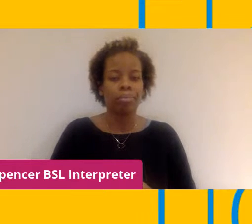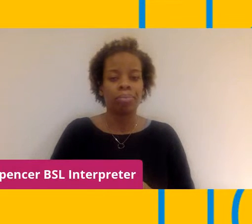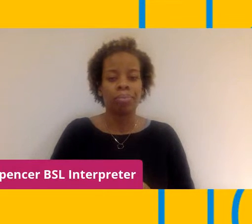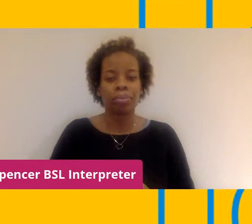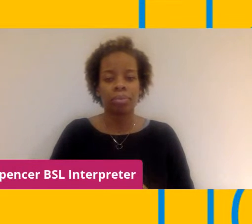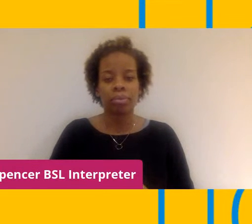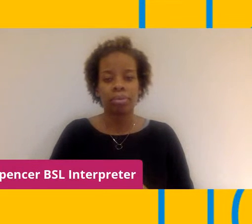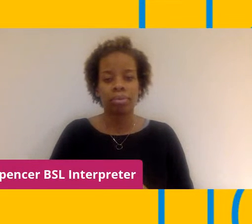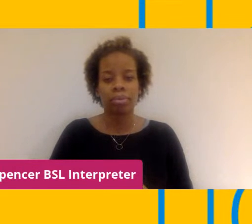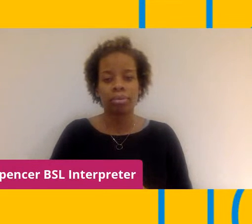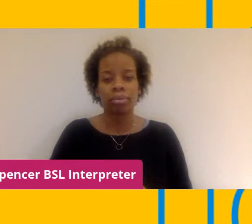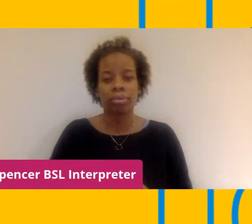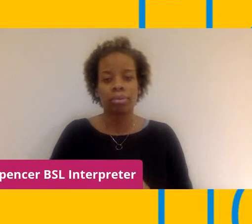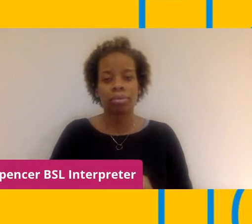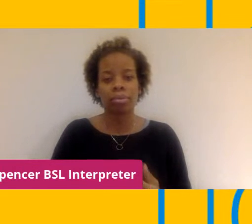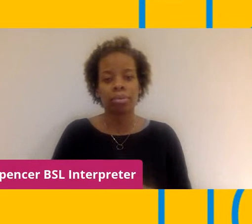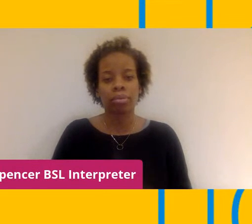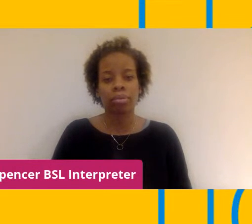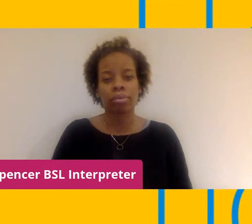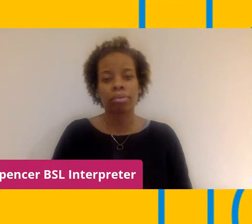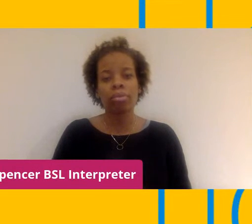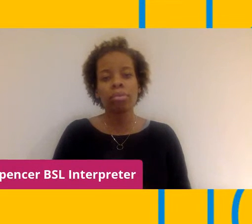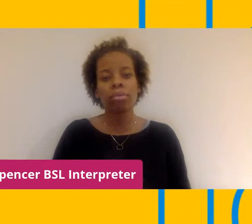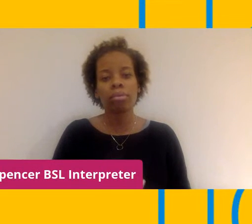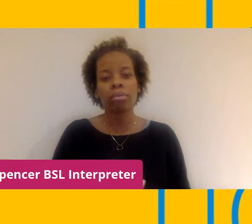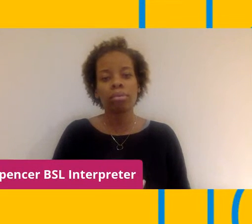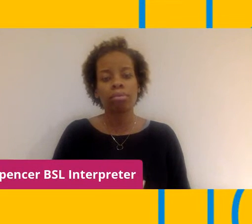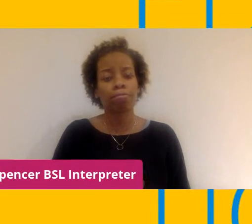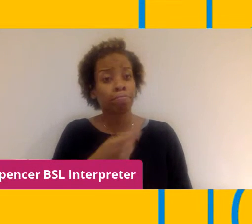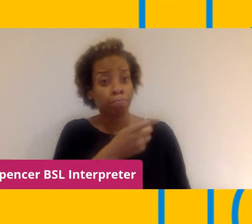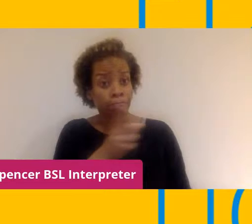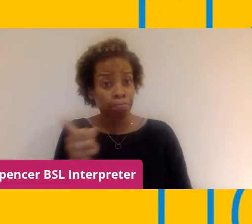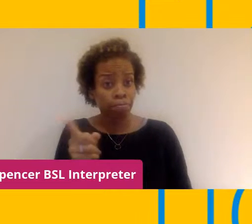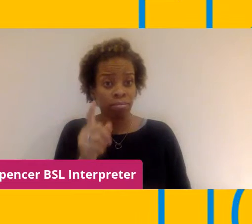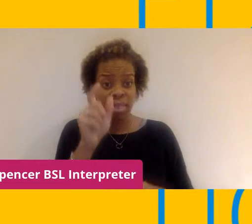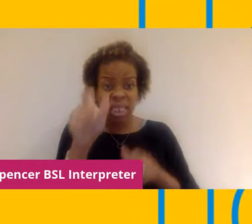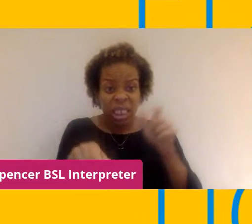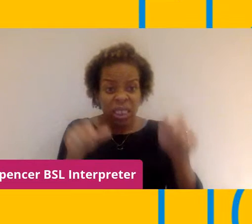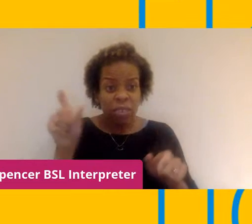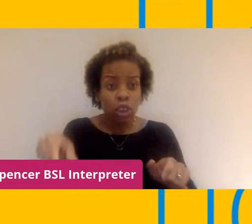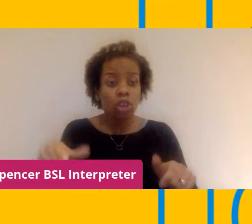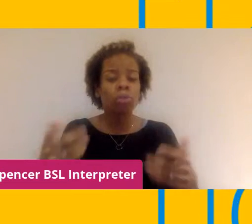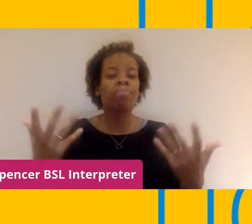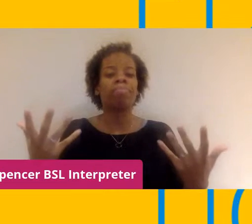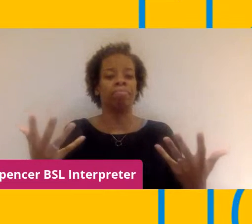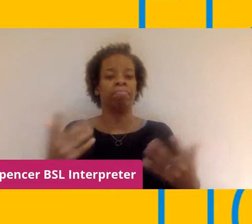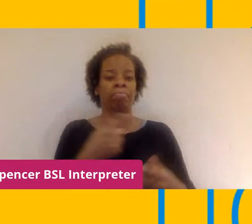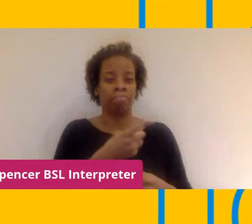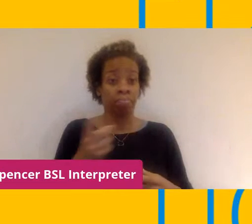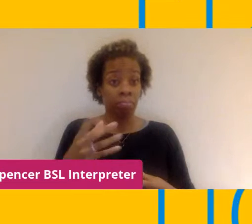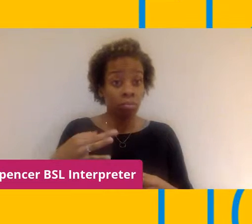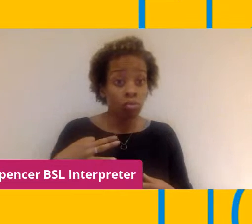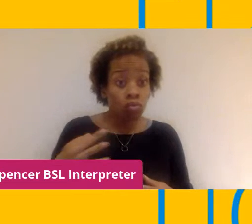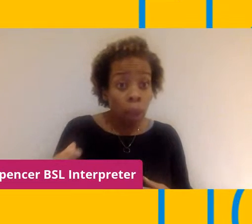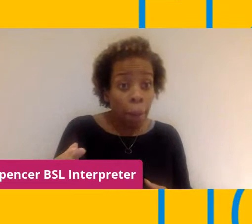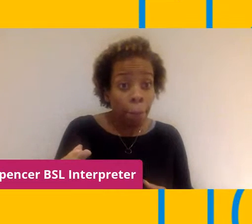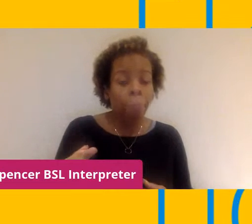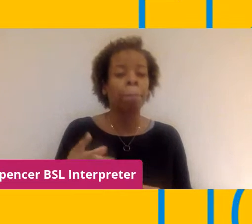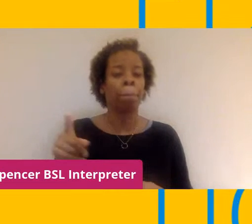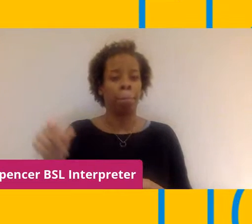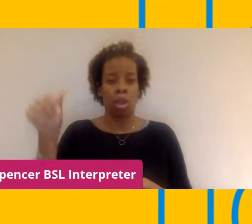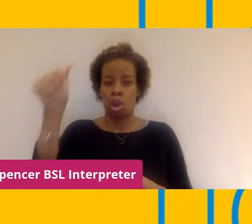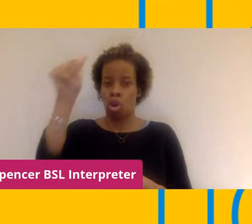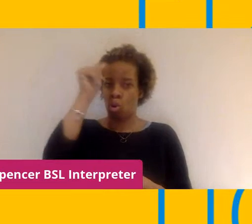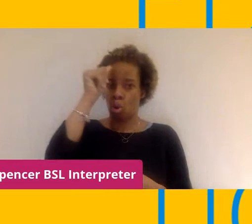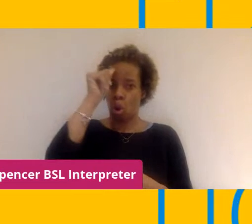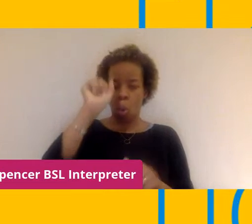So as part of this, you should, as an individual member or as a rep, you should have a clear local escalation procedure